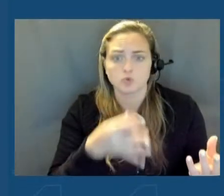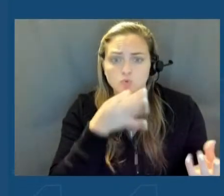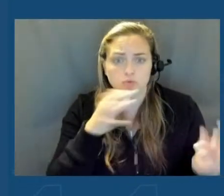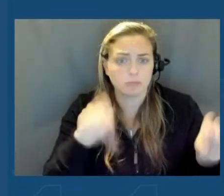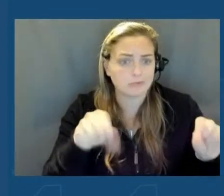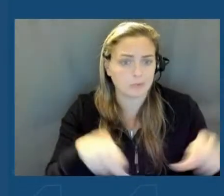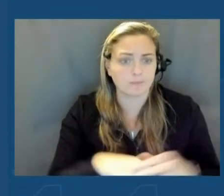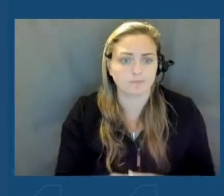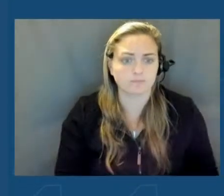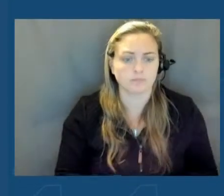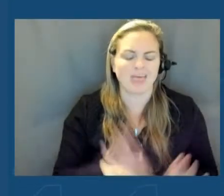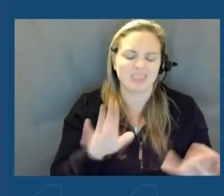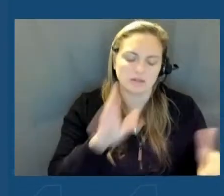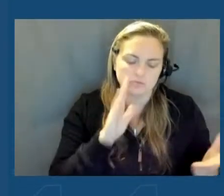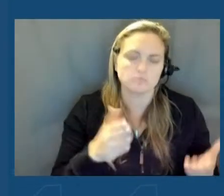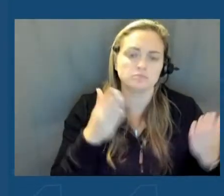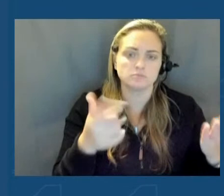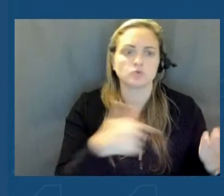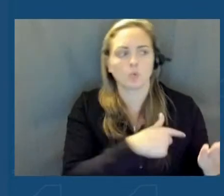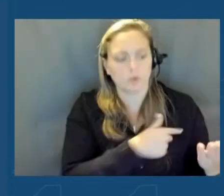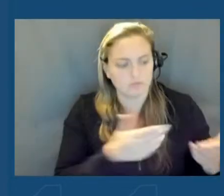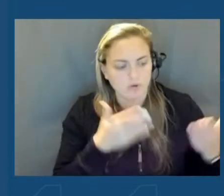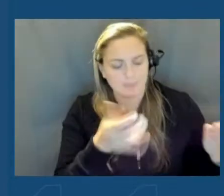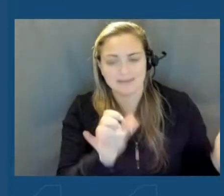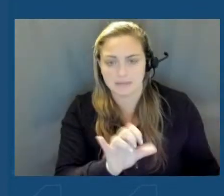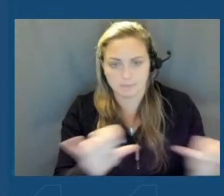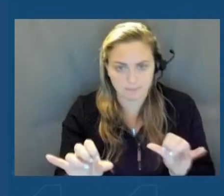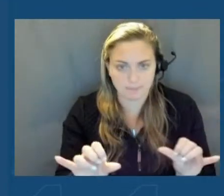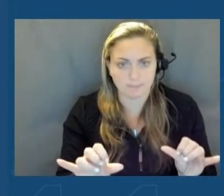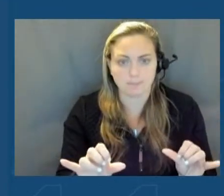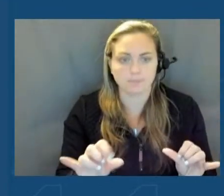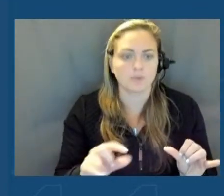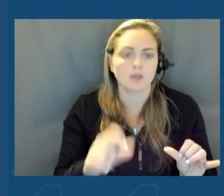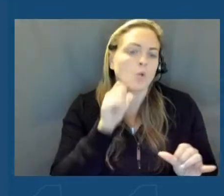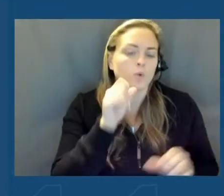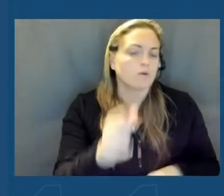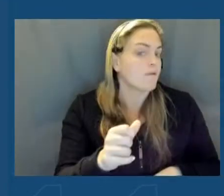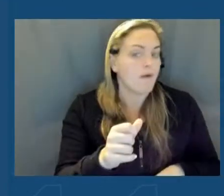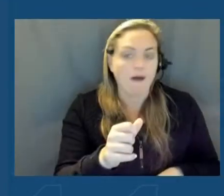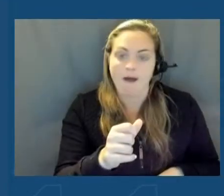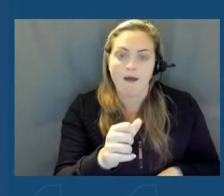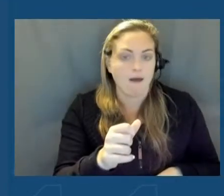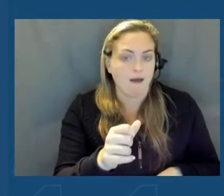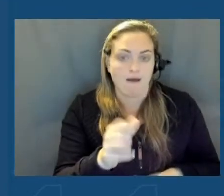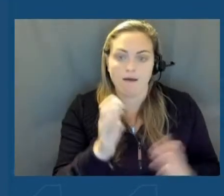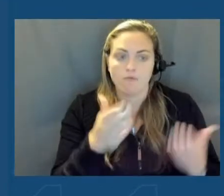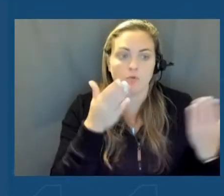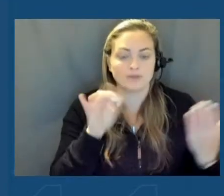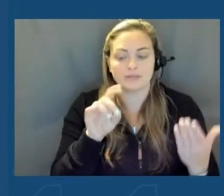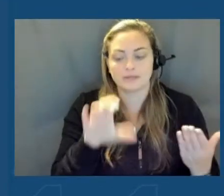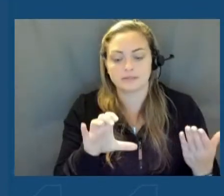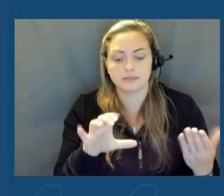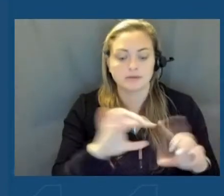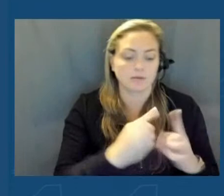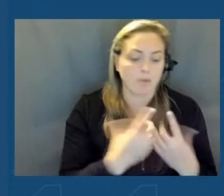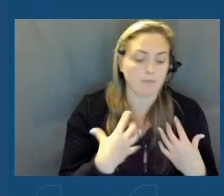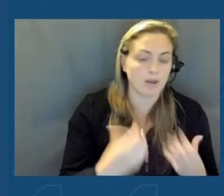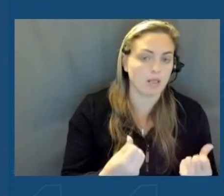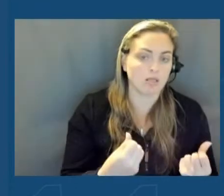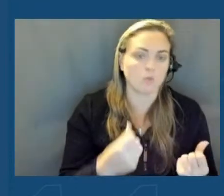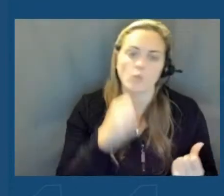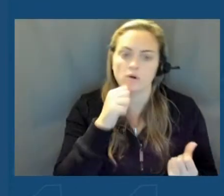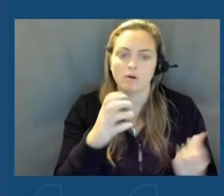that's what they're recommending. That's what we're recommending. And we're no longer recommending, and CDC and Department of Health are aligned with this, no